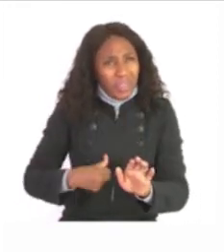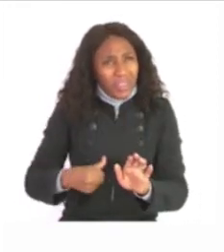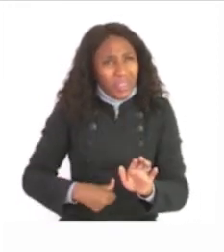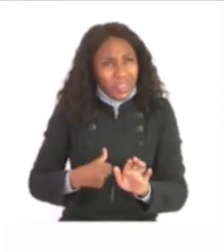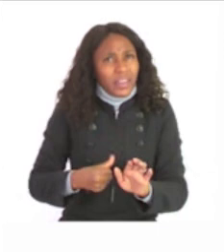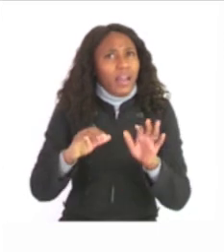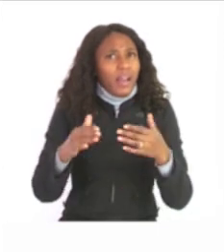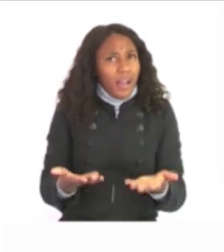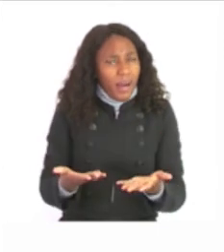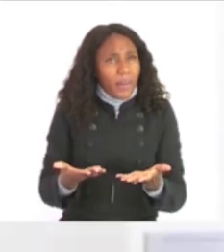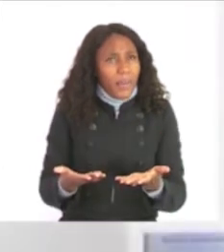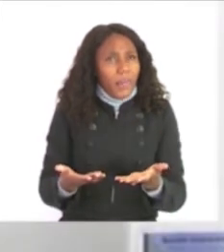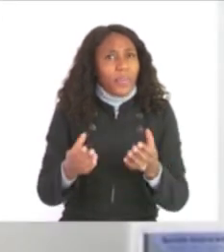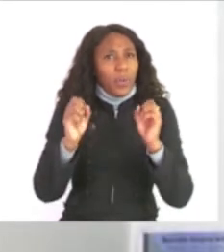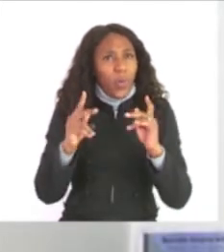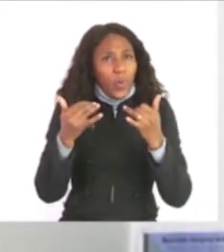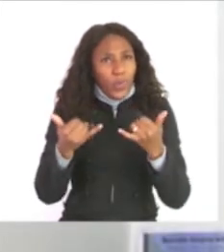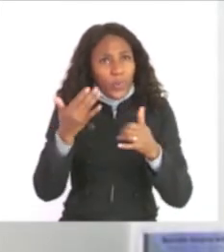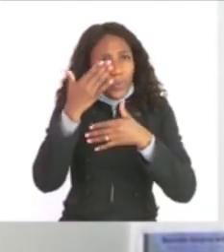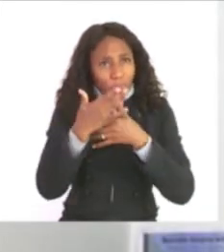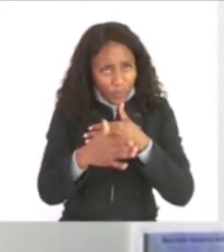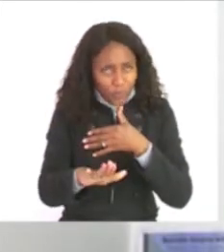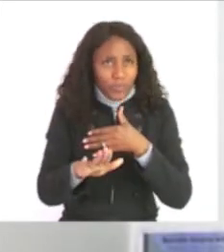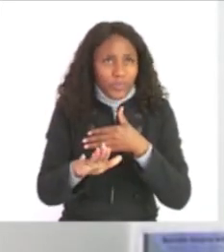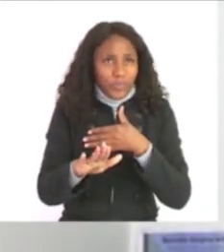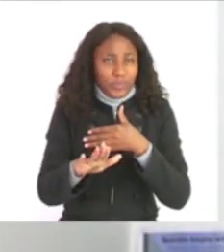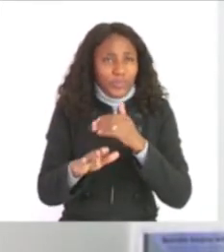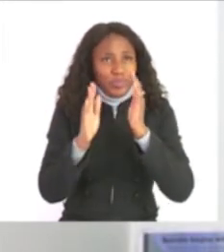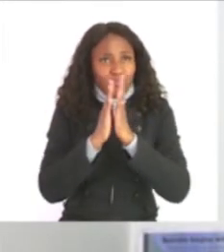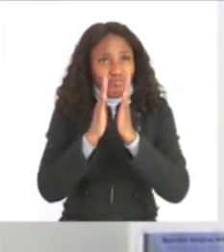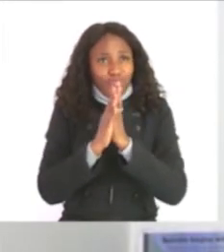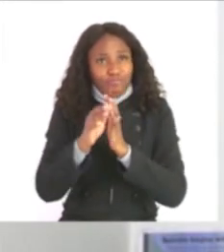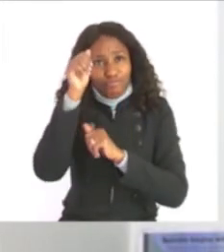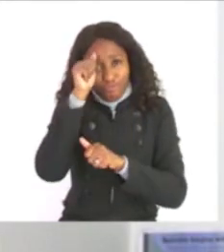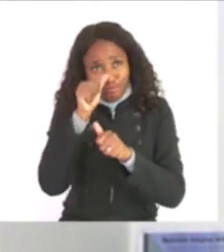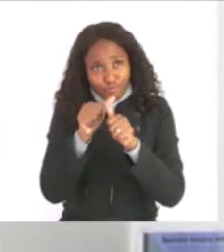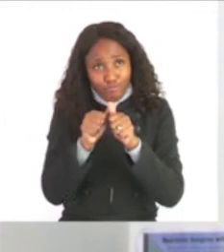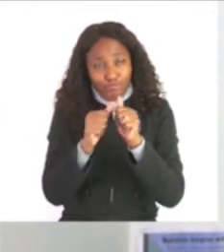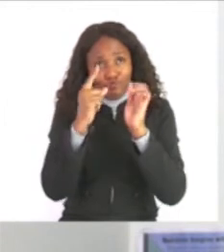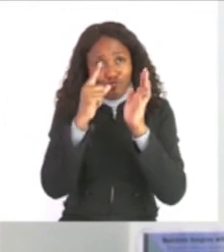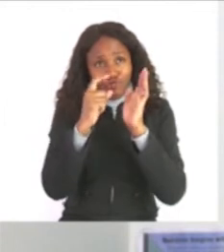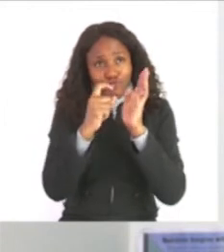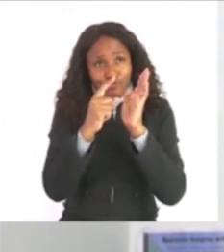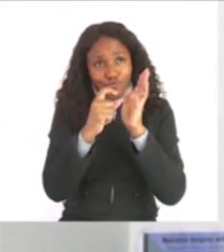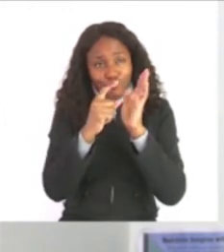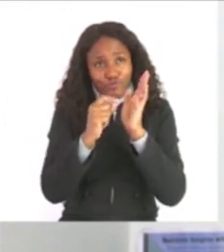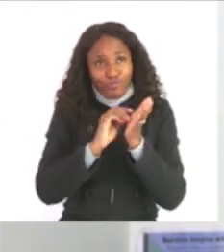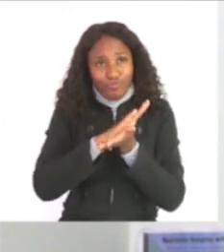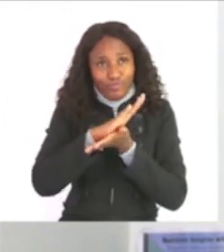and girls, we have come to the end of our lesson today. Before we go, so let's try to sanitize our